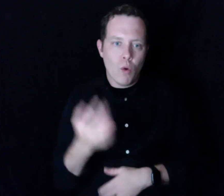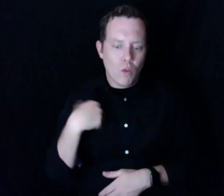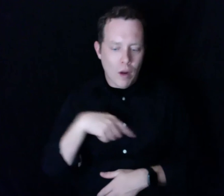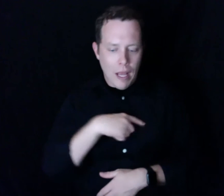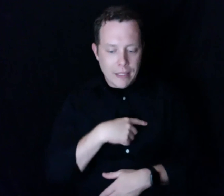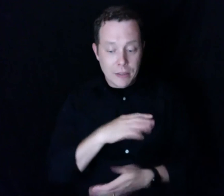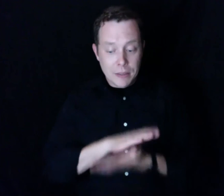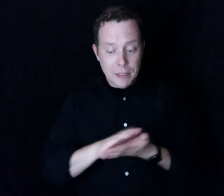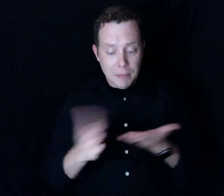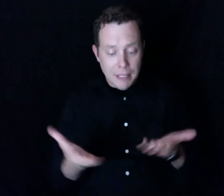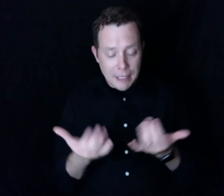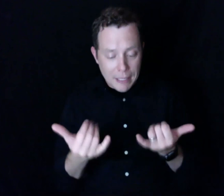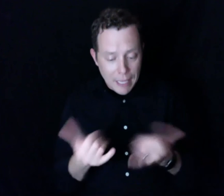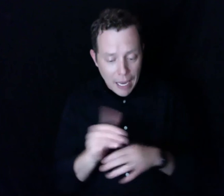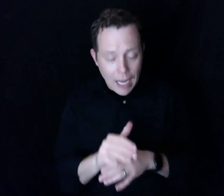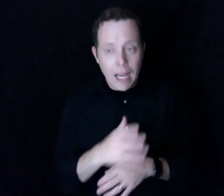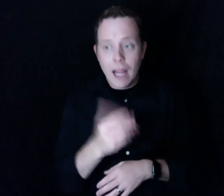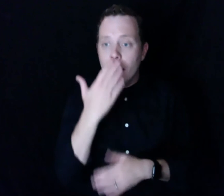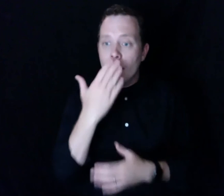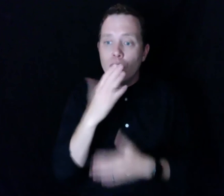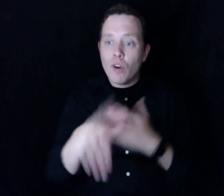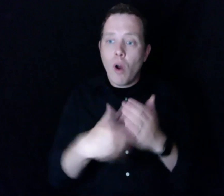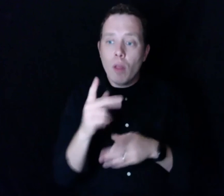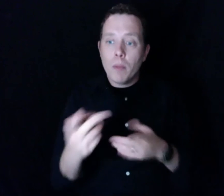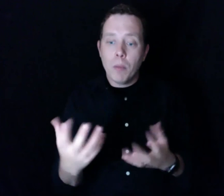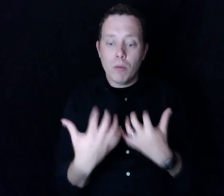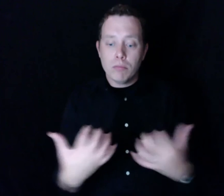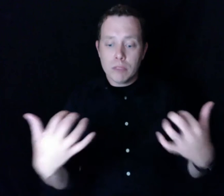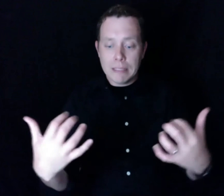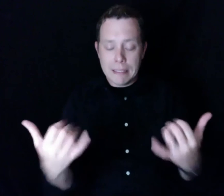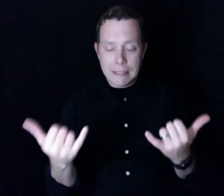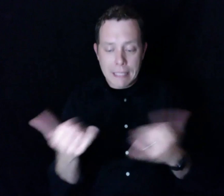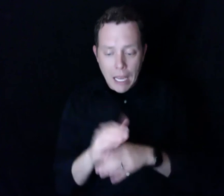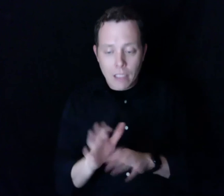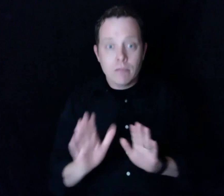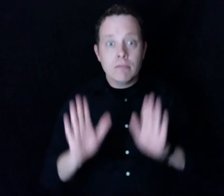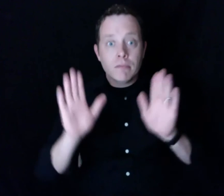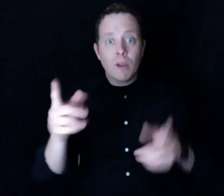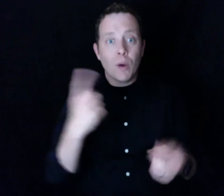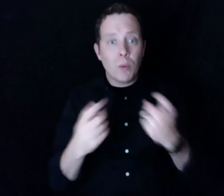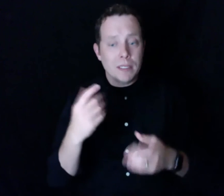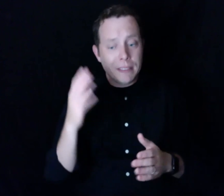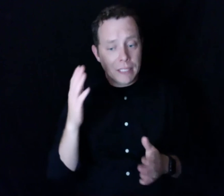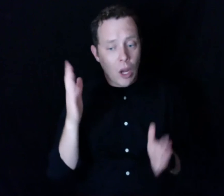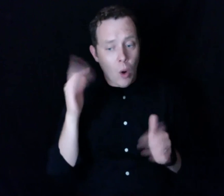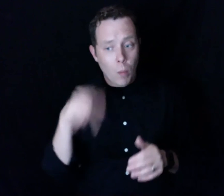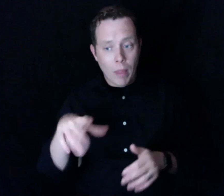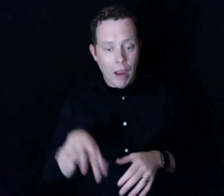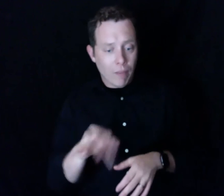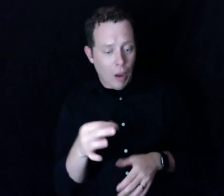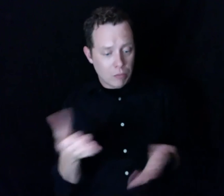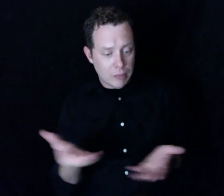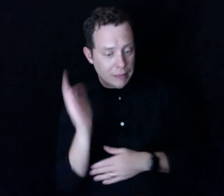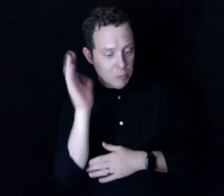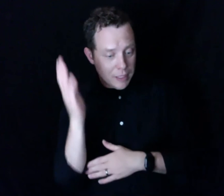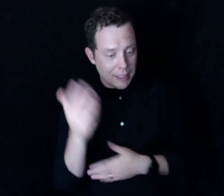tonight. Thanks for all of our attendees. Really great questions. And I hope they found this helpful. Absolutely.